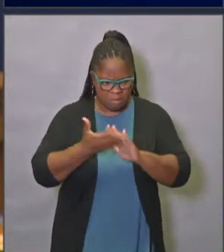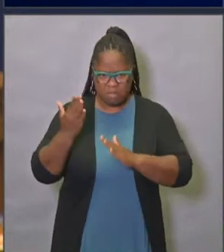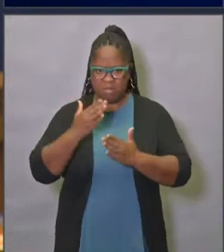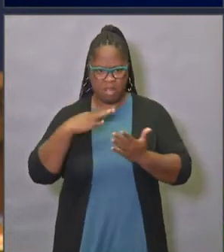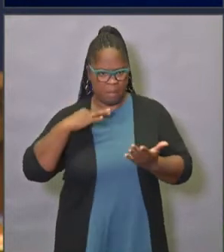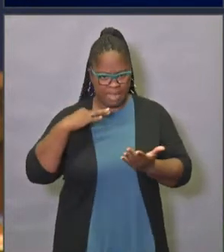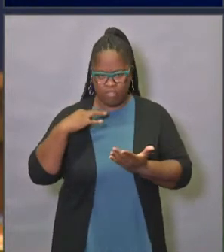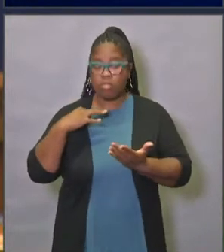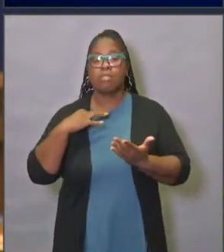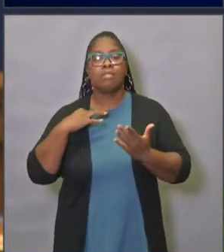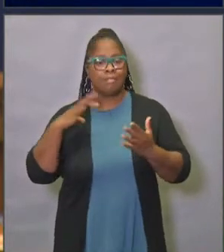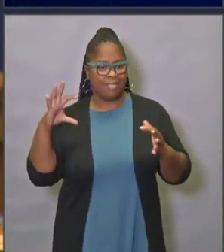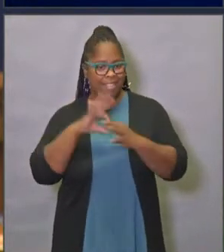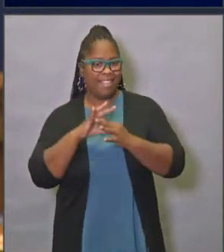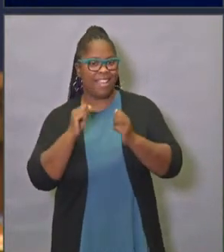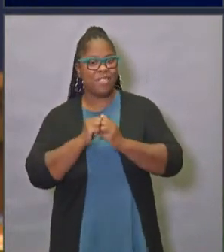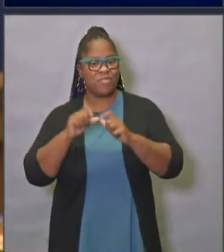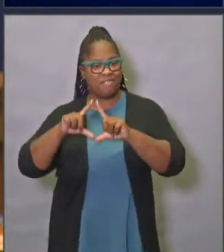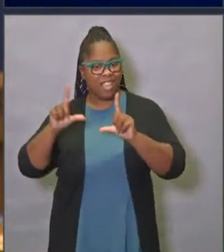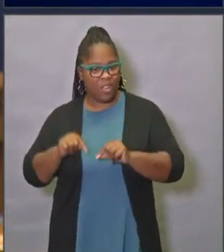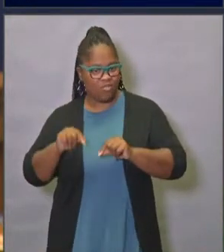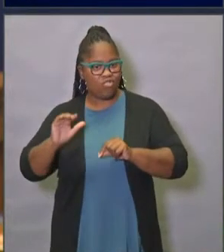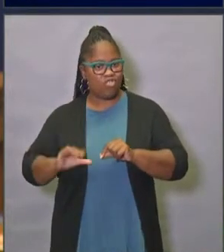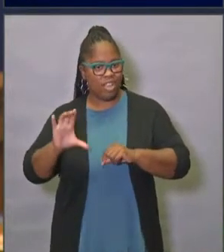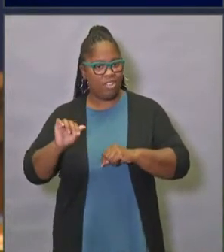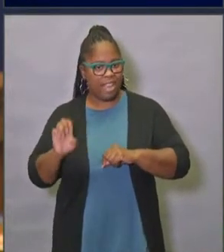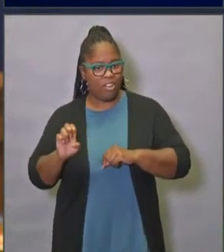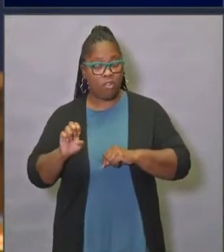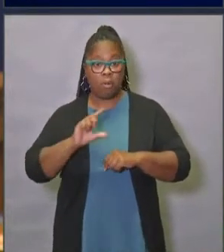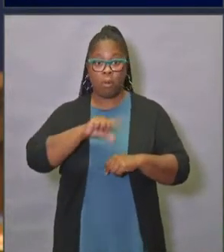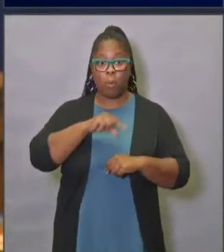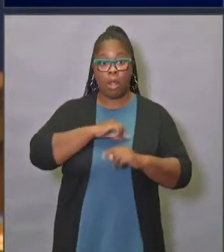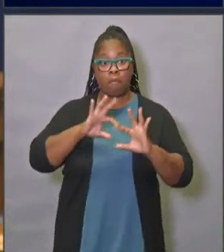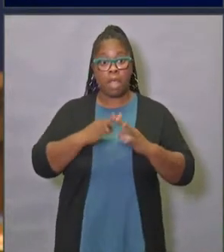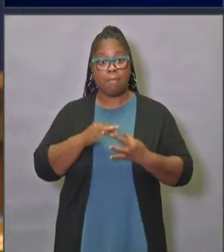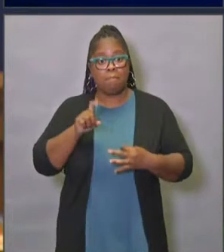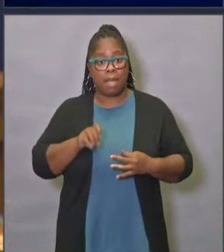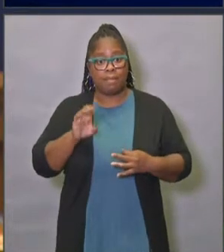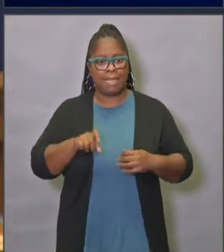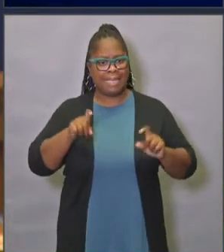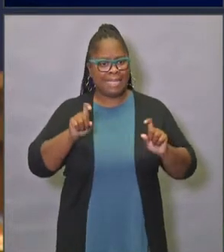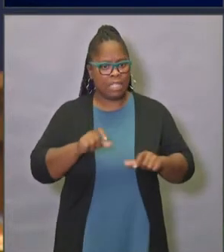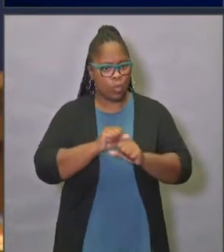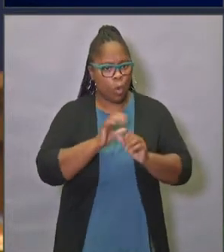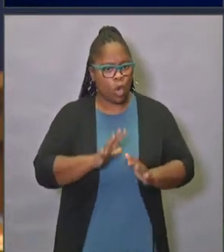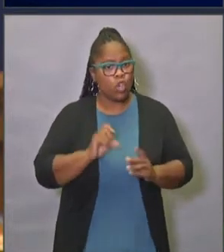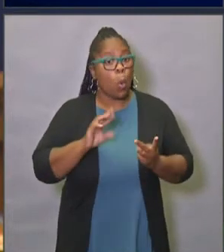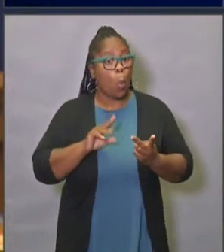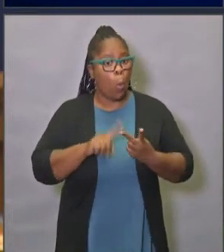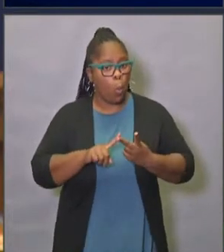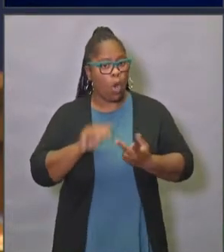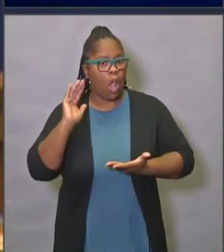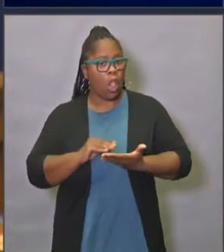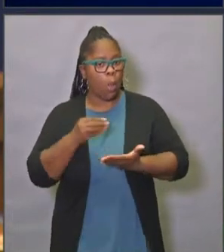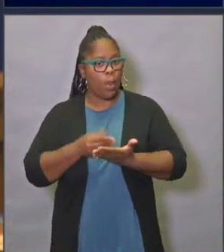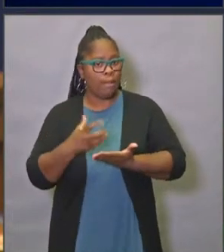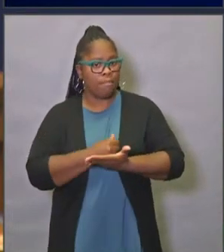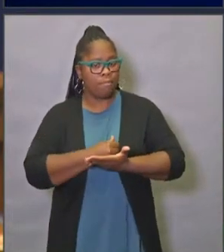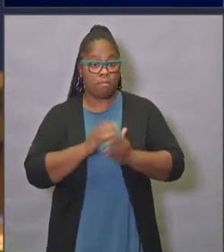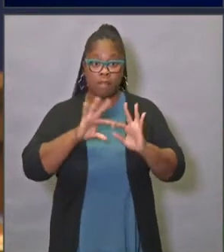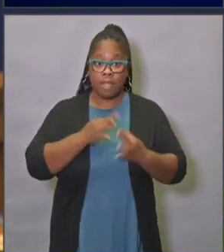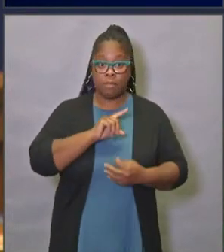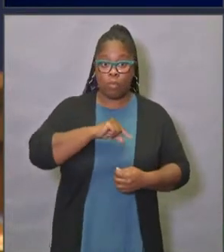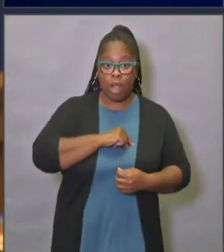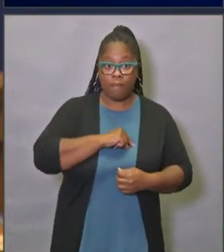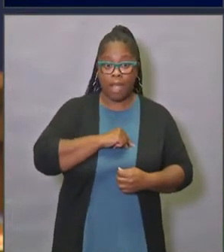to child care. Eligible families must be either essential workers or low-income working families. Families who are eligible